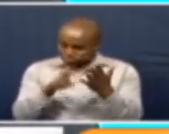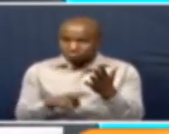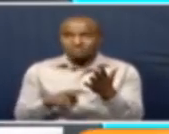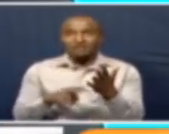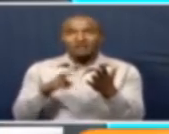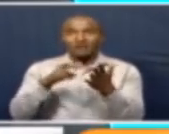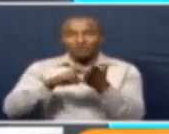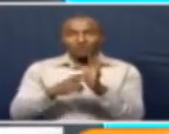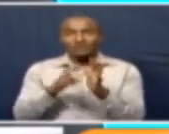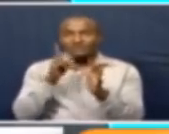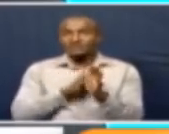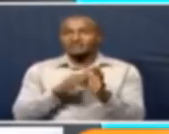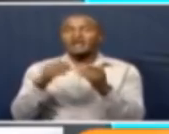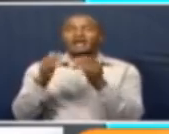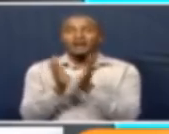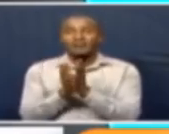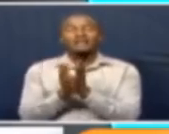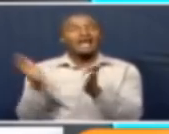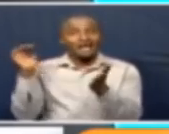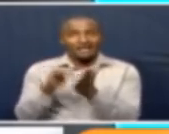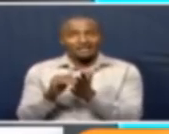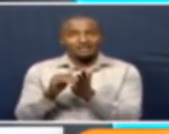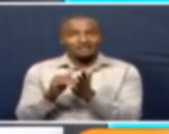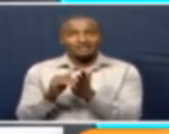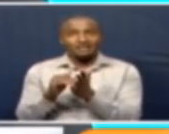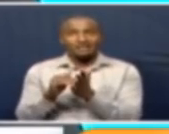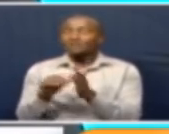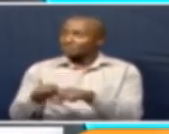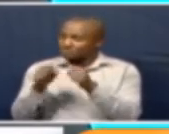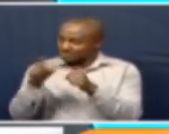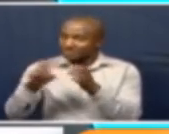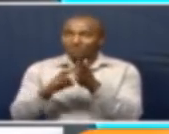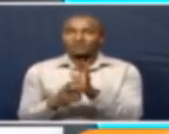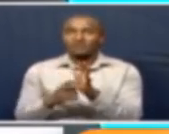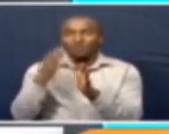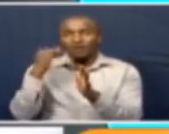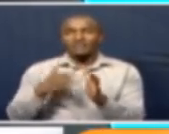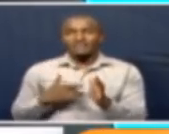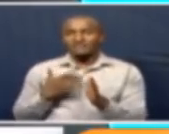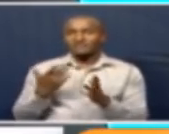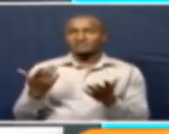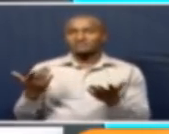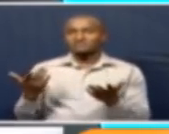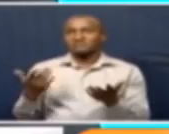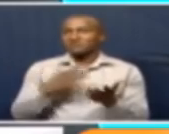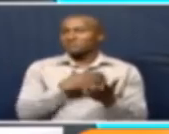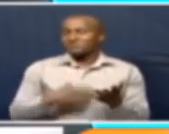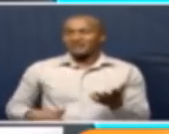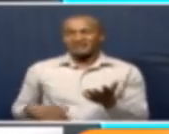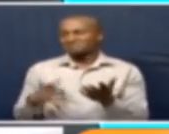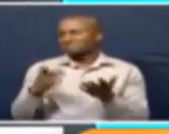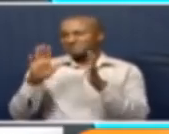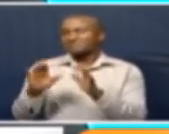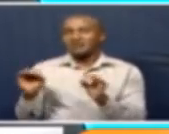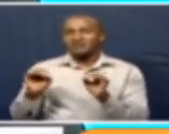signed contracts, but companies will still go ahead and violate the contracts. Why? Because they feel modeling is not a big deal.